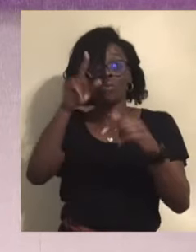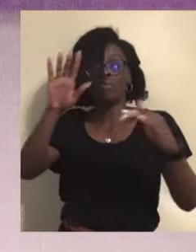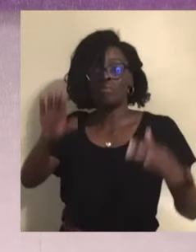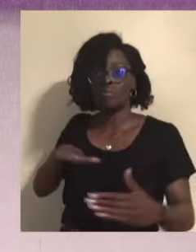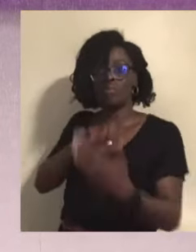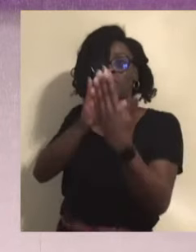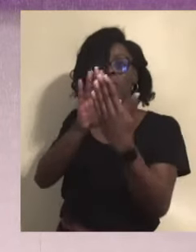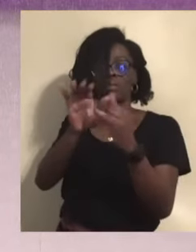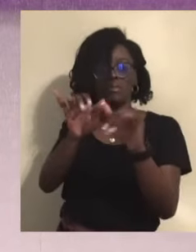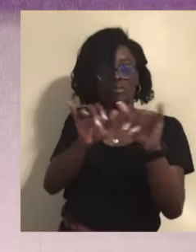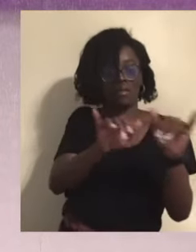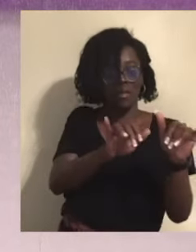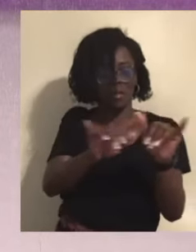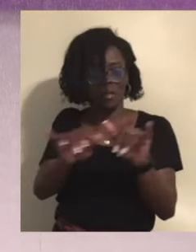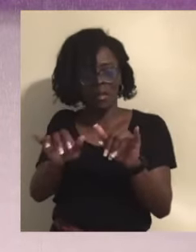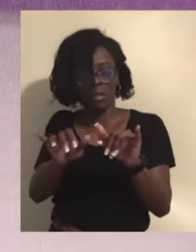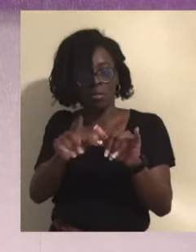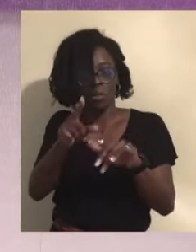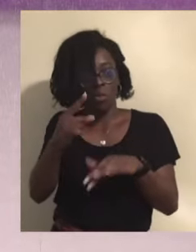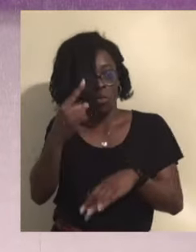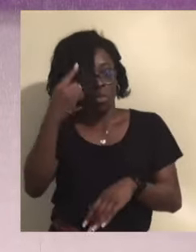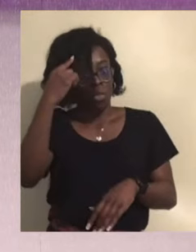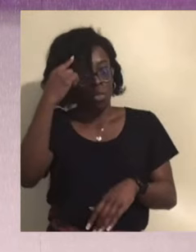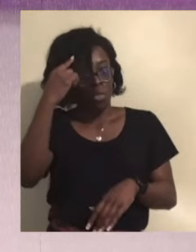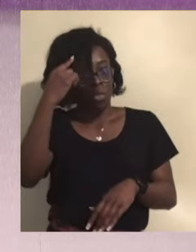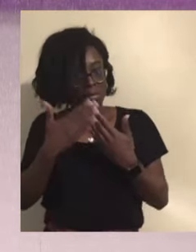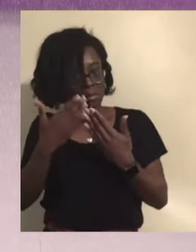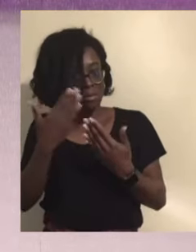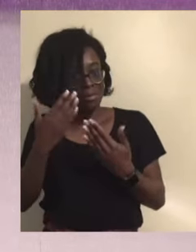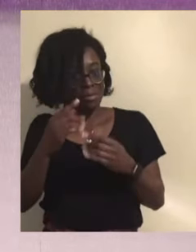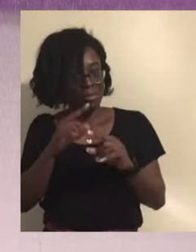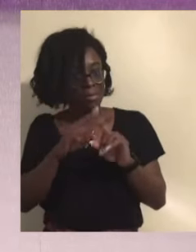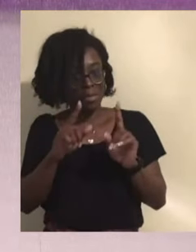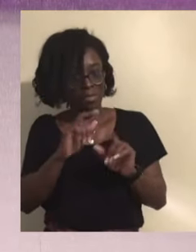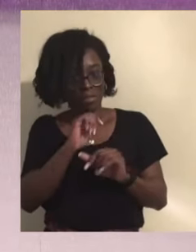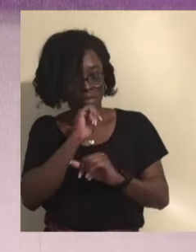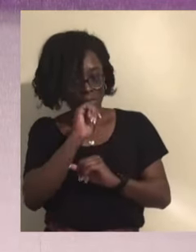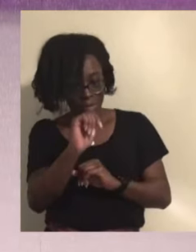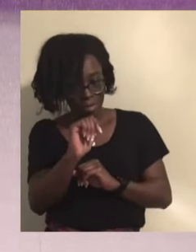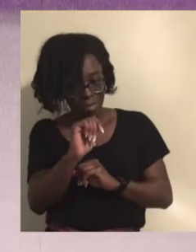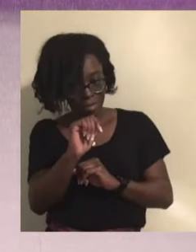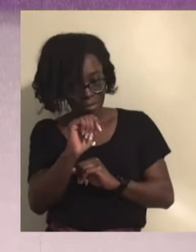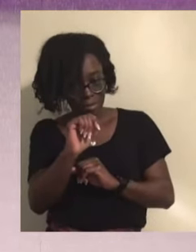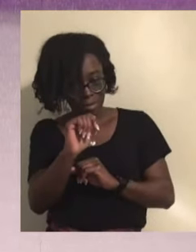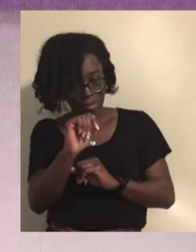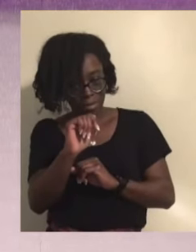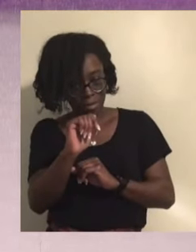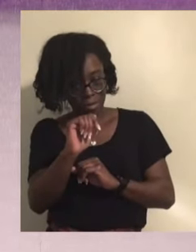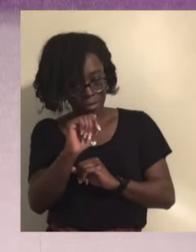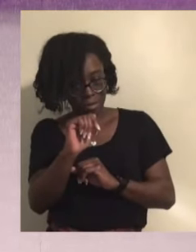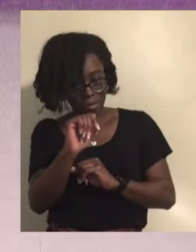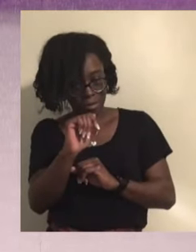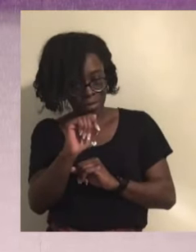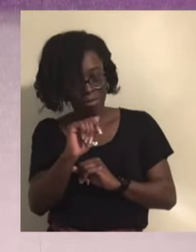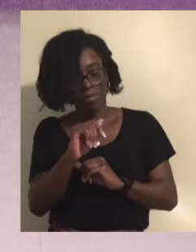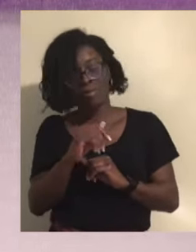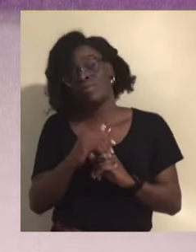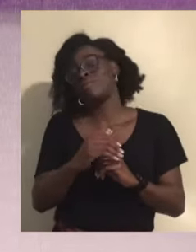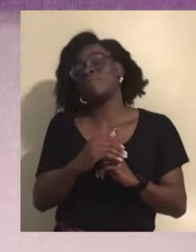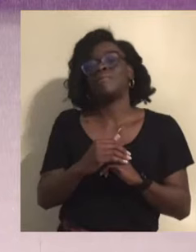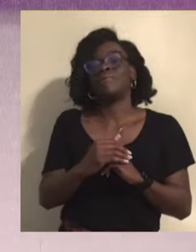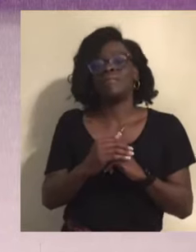ain't quite as easy as I thought it was. This ain't quite as pleasant as I thought. Oh, my Lord.